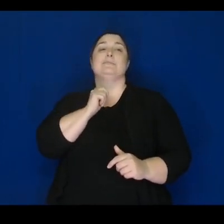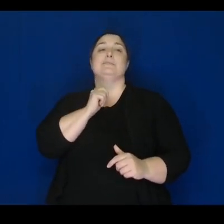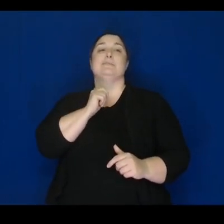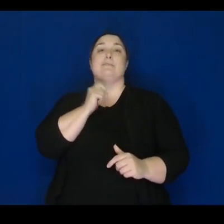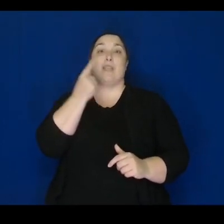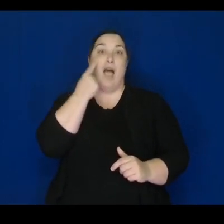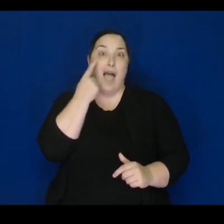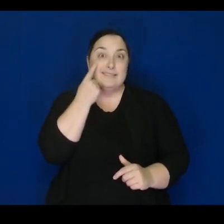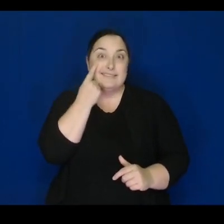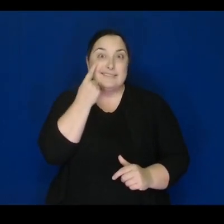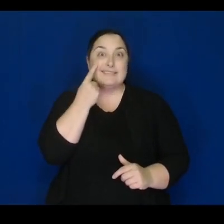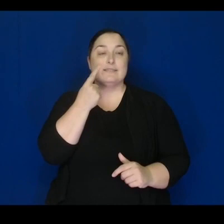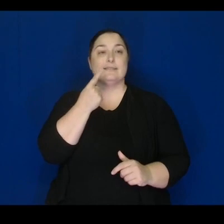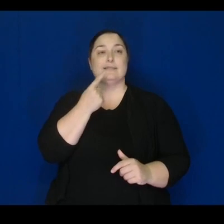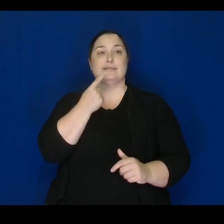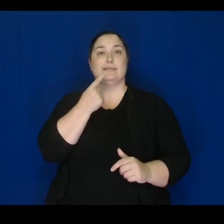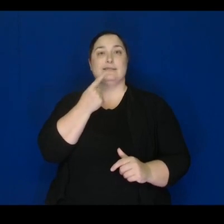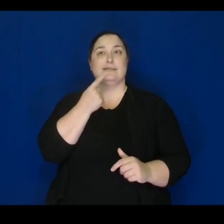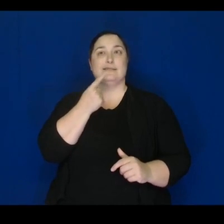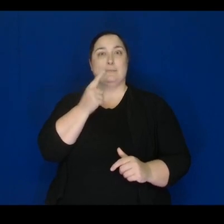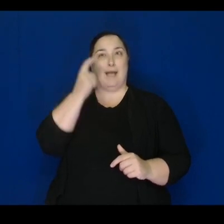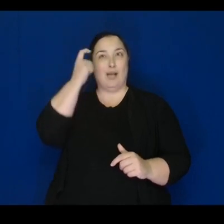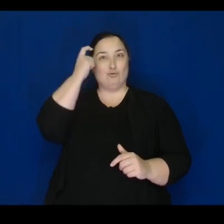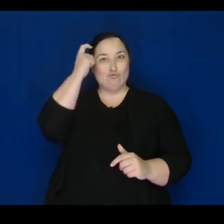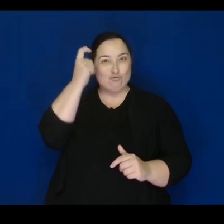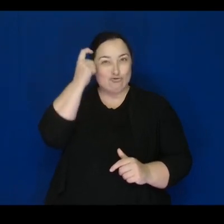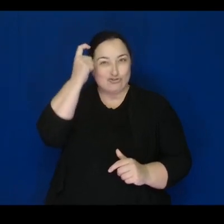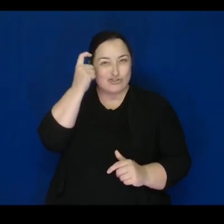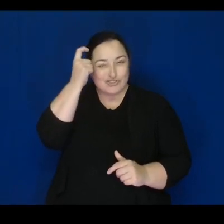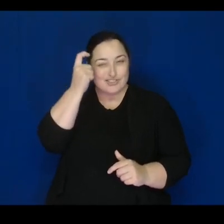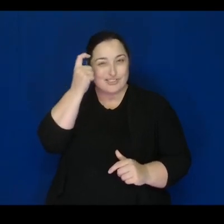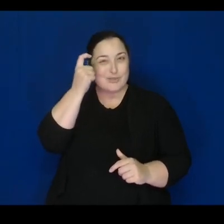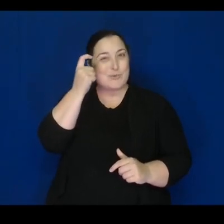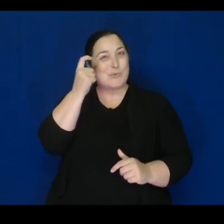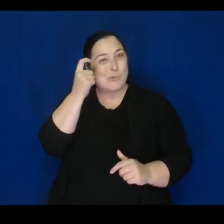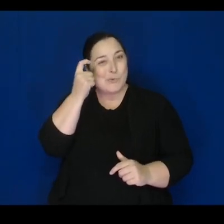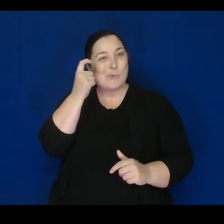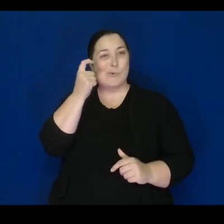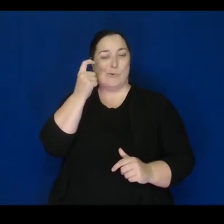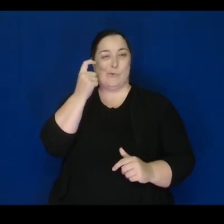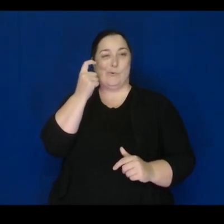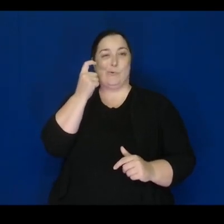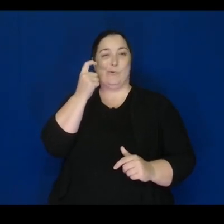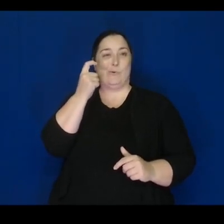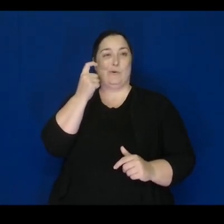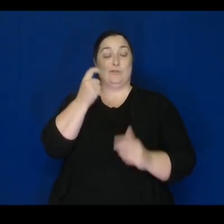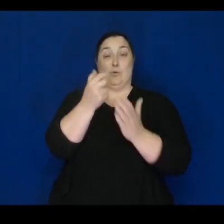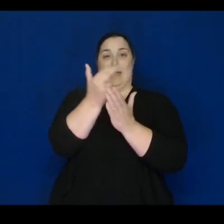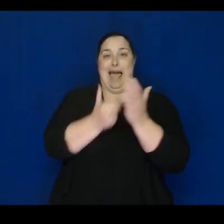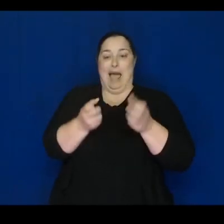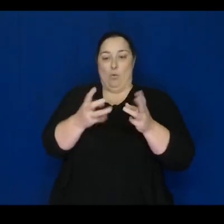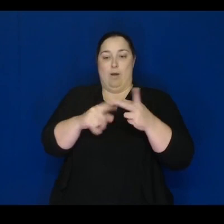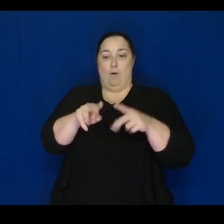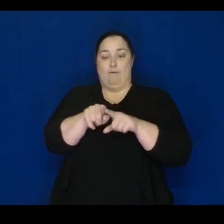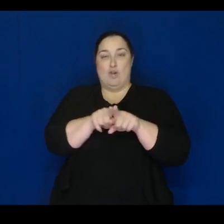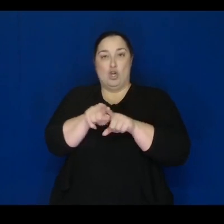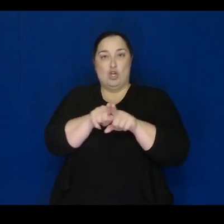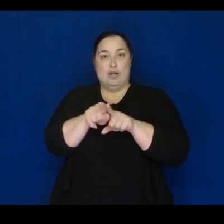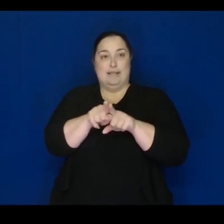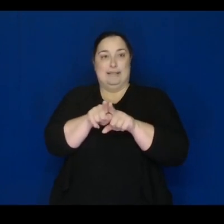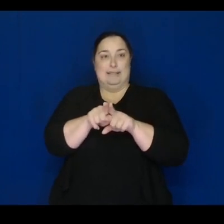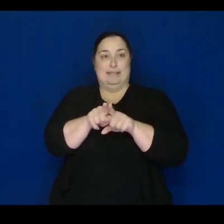eyes. That curiosity. What is fundamental to the Artways learning that you're exploring is you're taking them back to